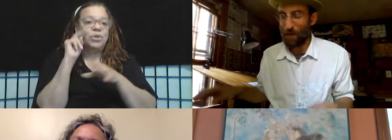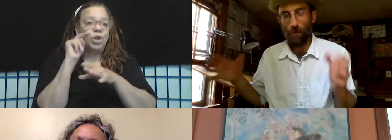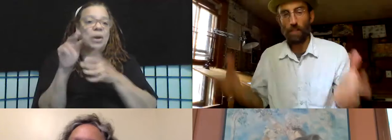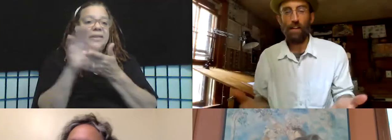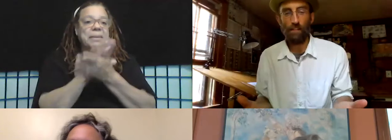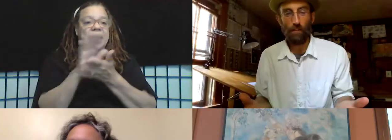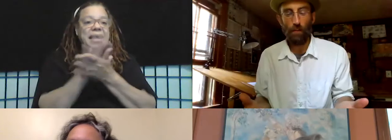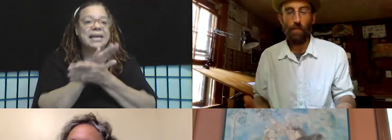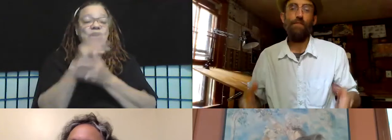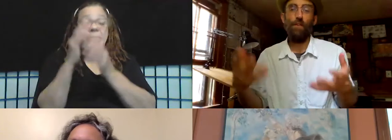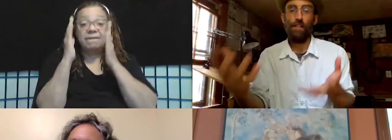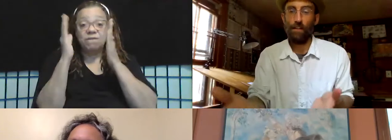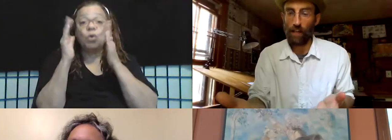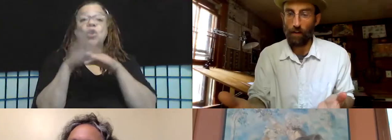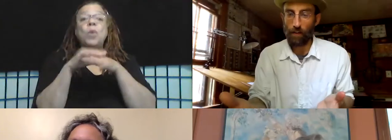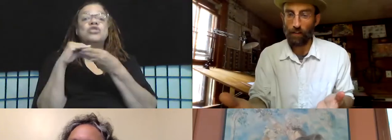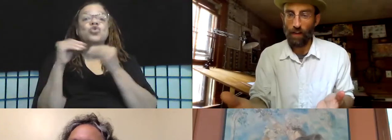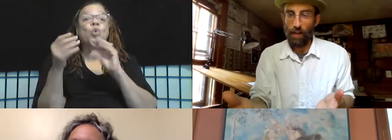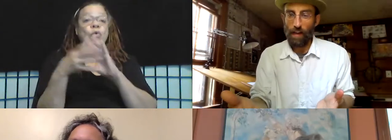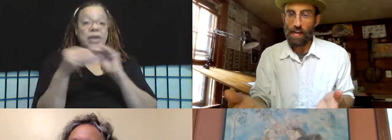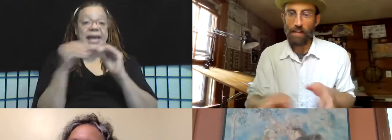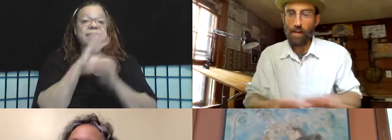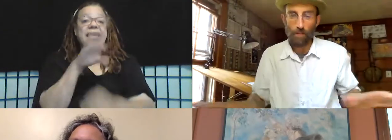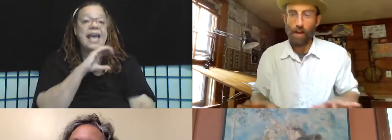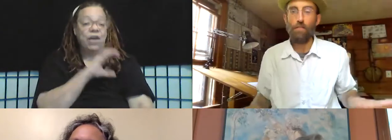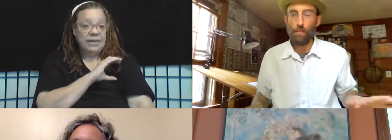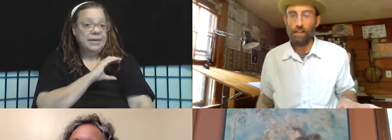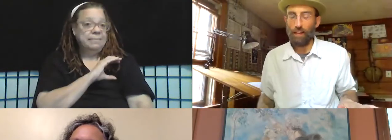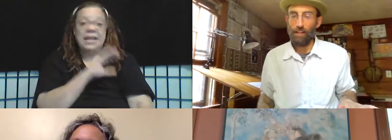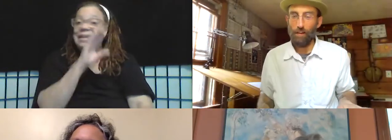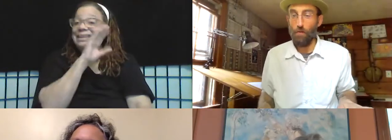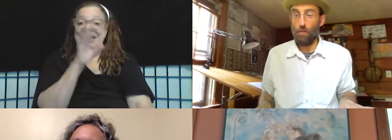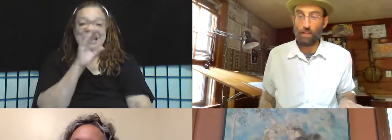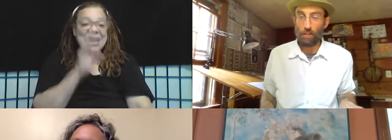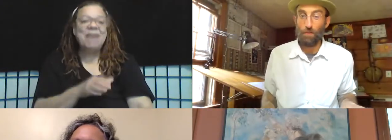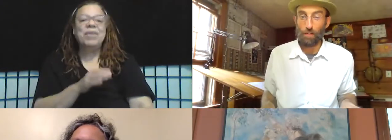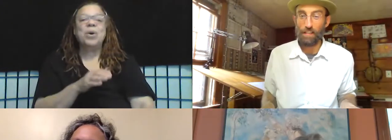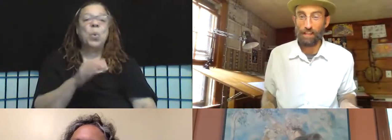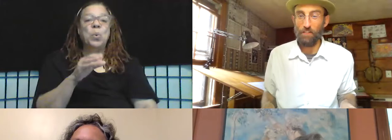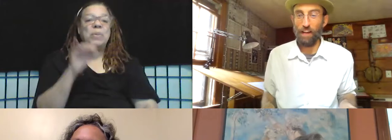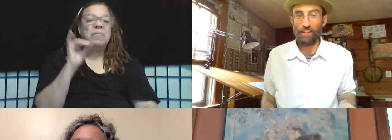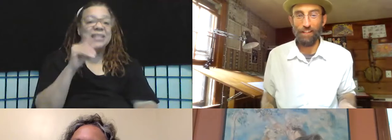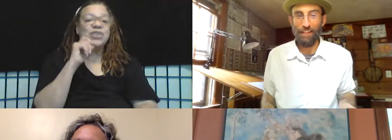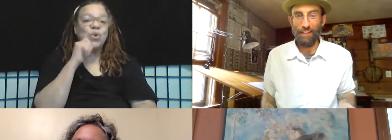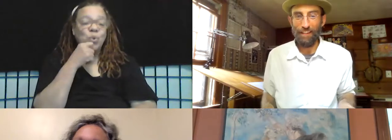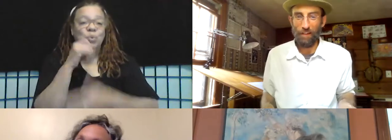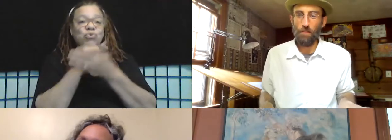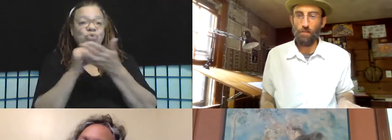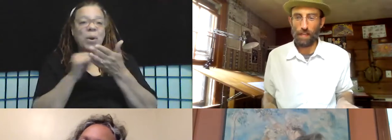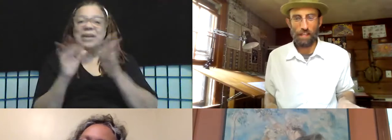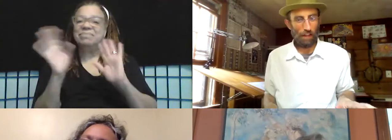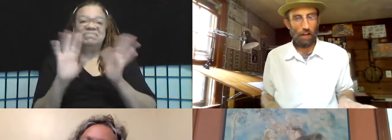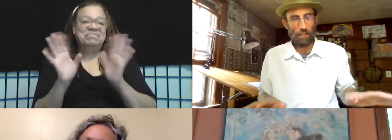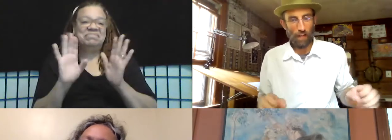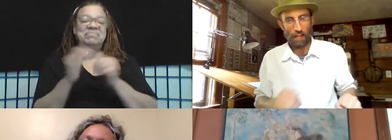and be focused on the story and be focused on the character, and never be like, oh, that's a cool artistic effect. Huh.